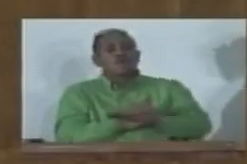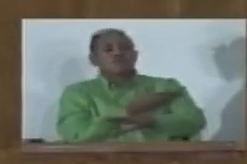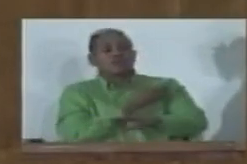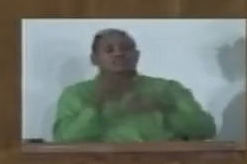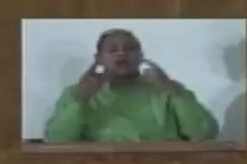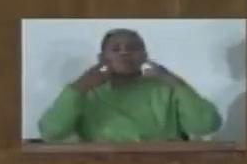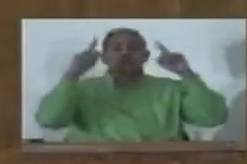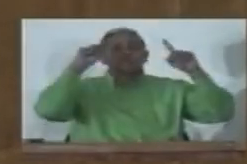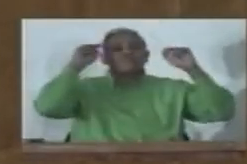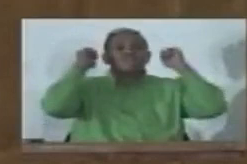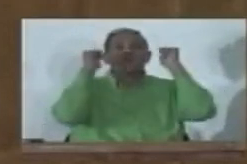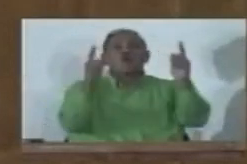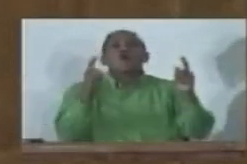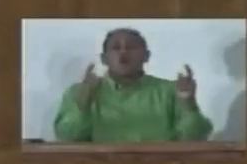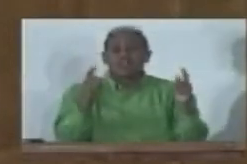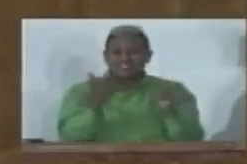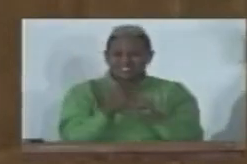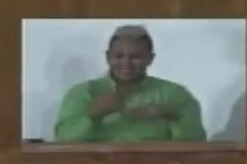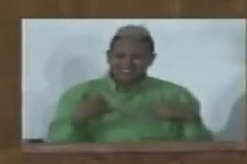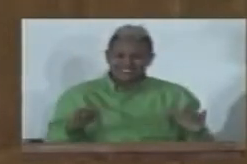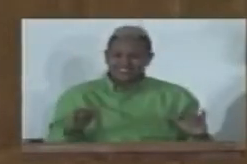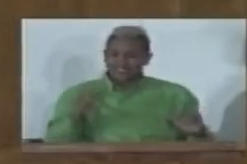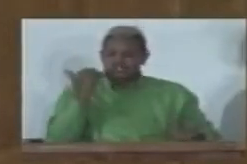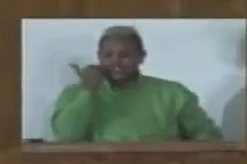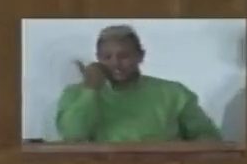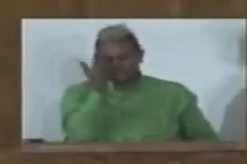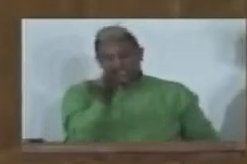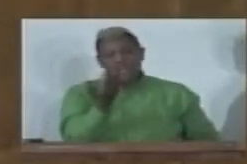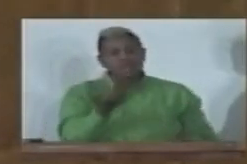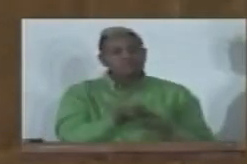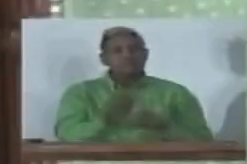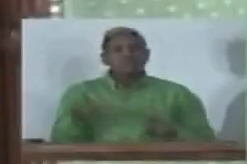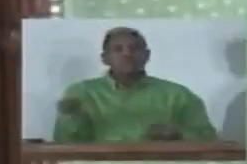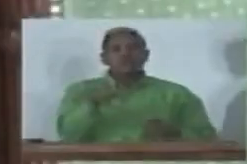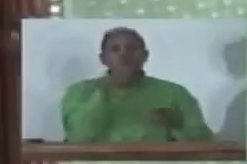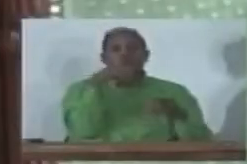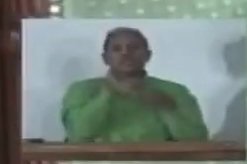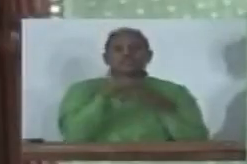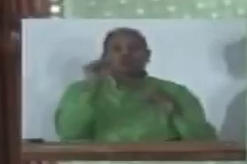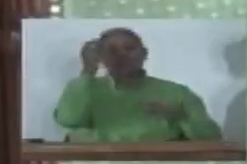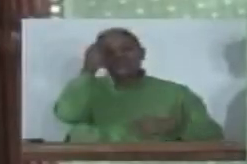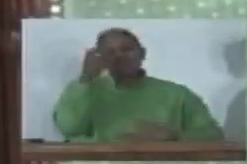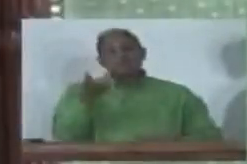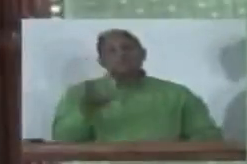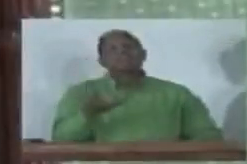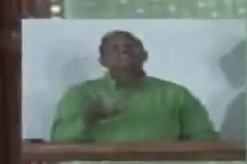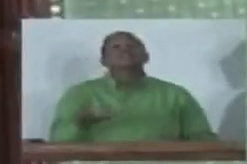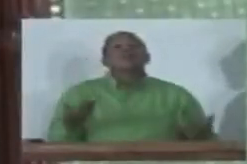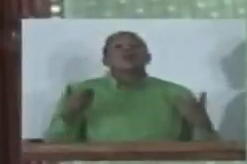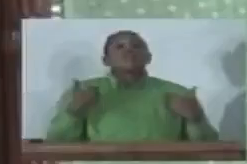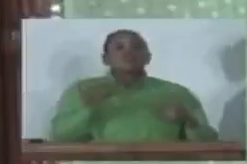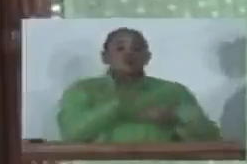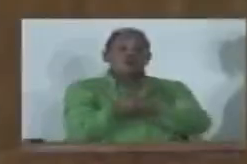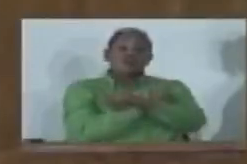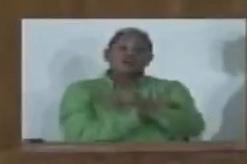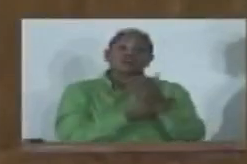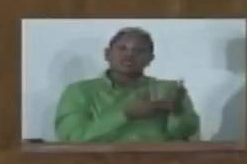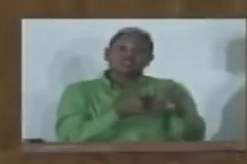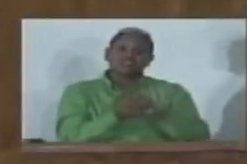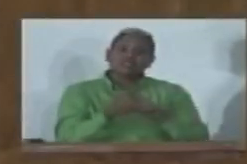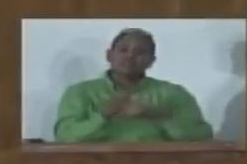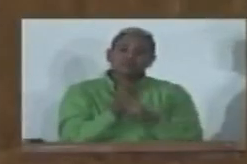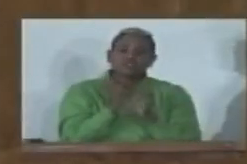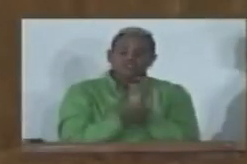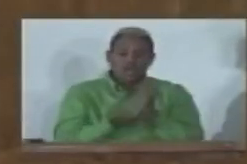prosperity for all. This remains a shame on those who are in government, having the authority to make the